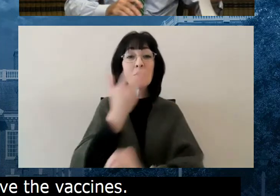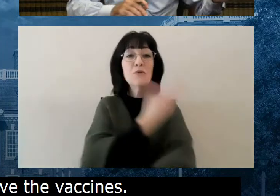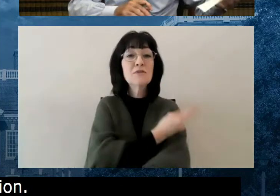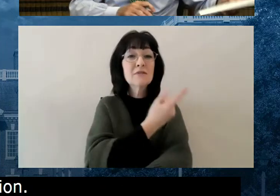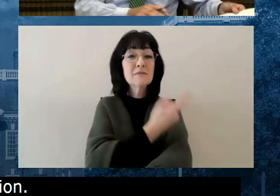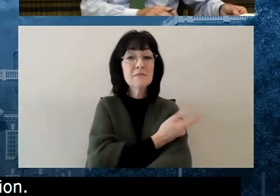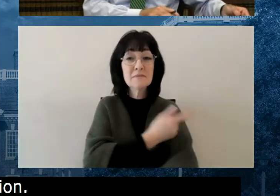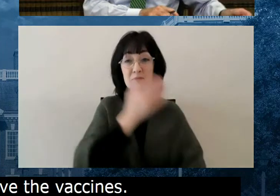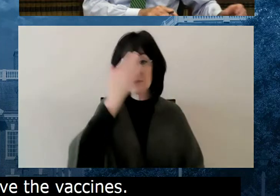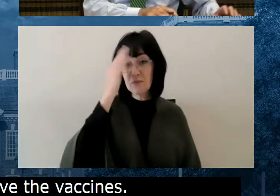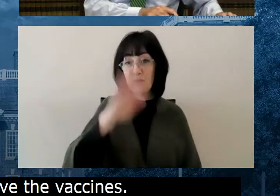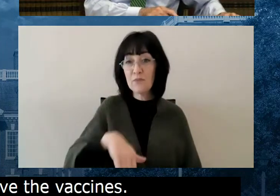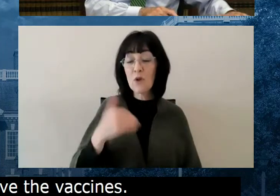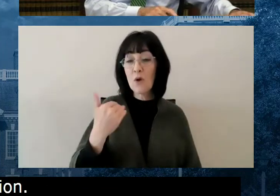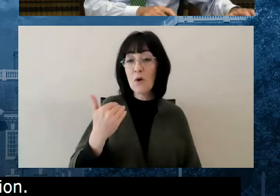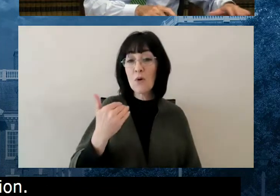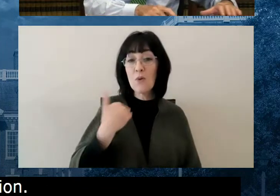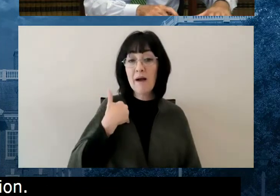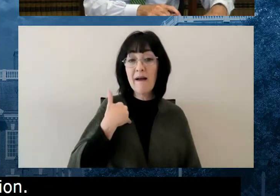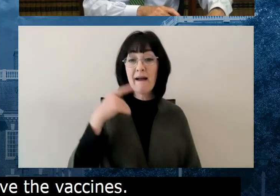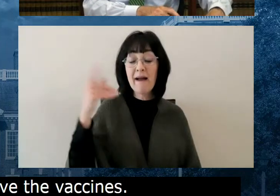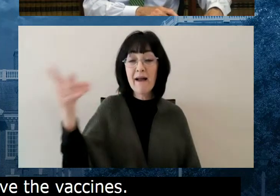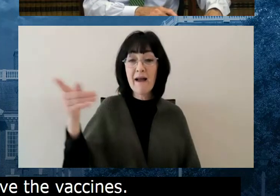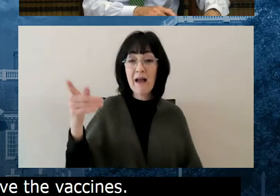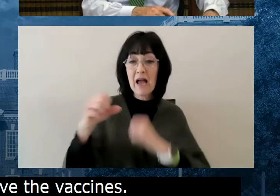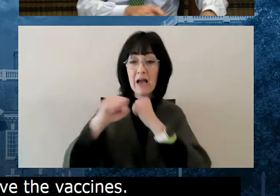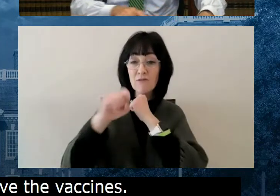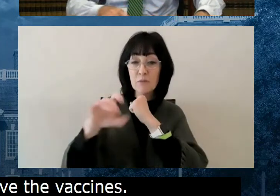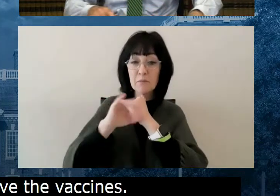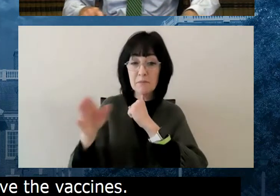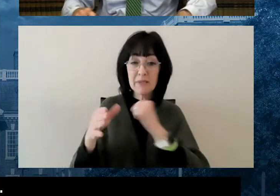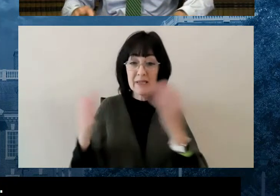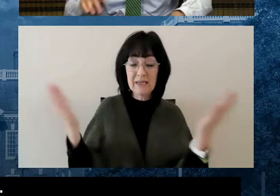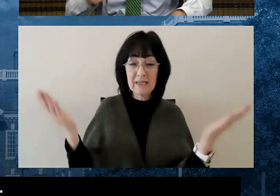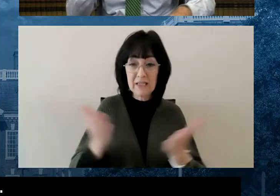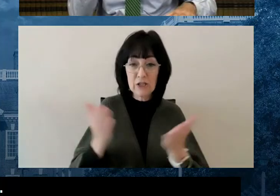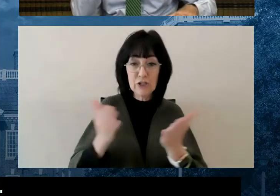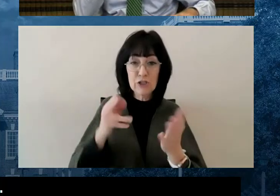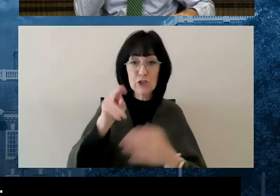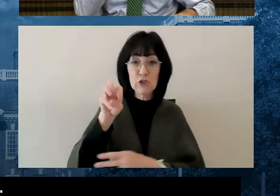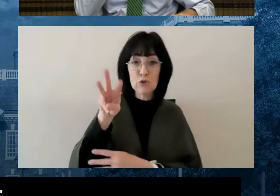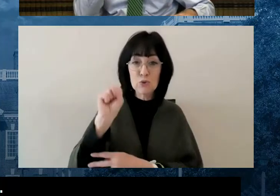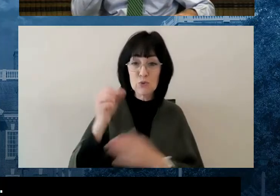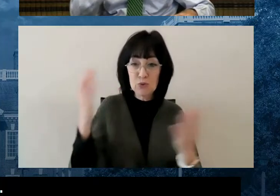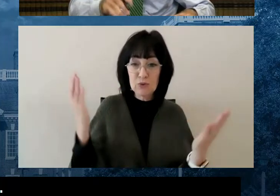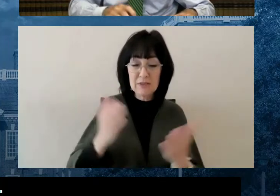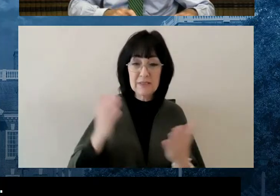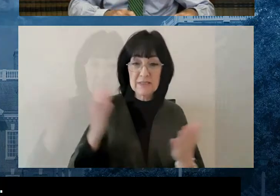have media on the line, and we appreciate you attending again and look forward to your questions.